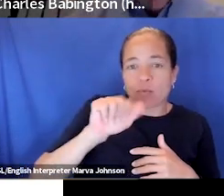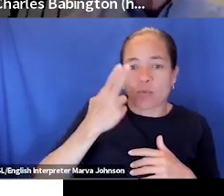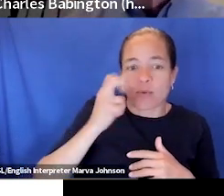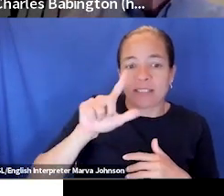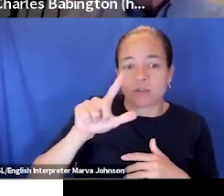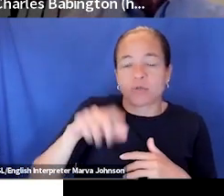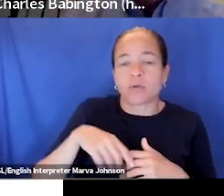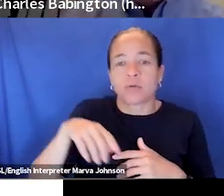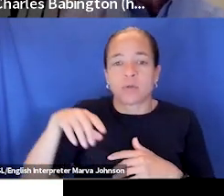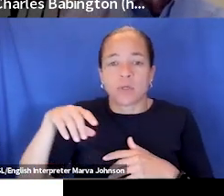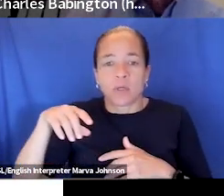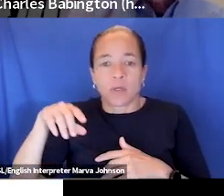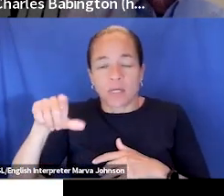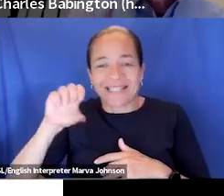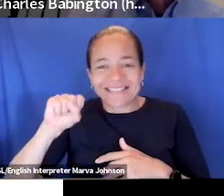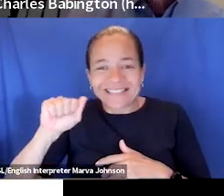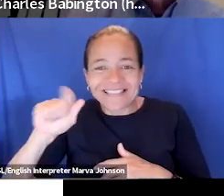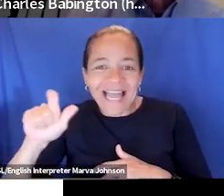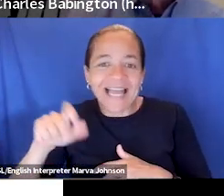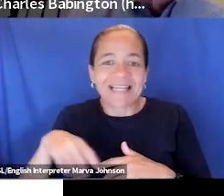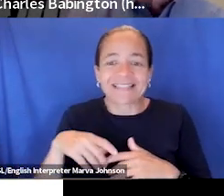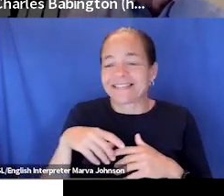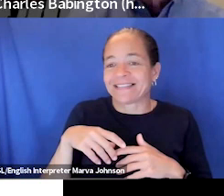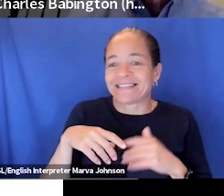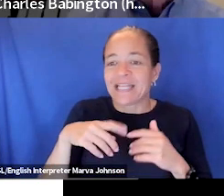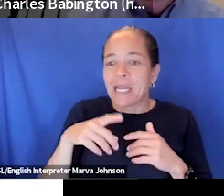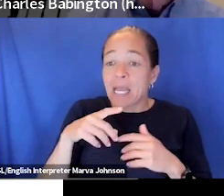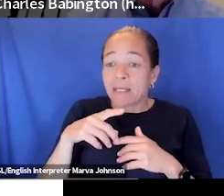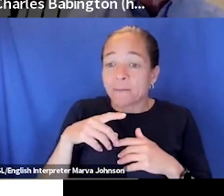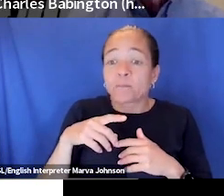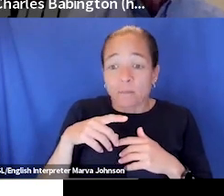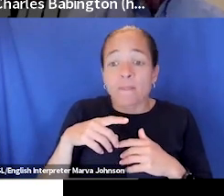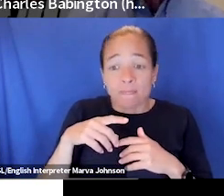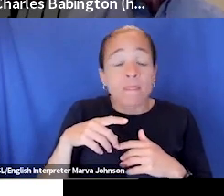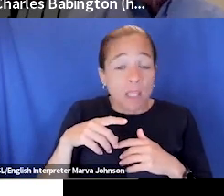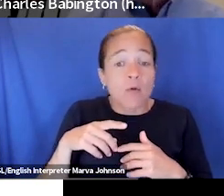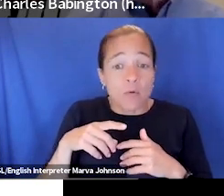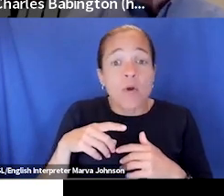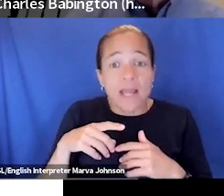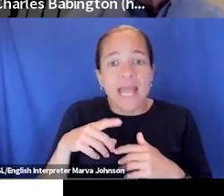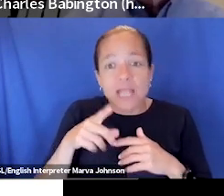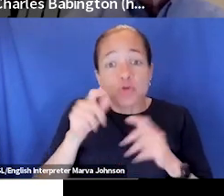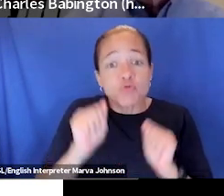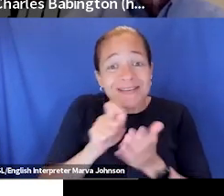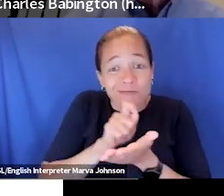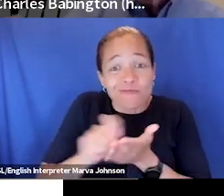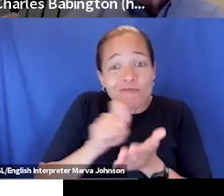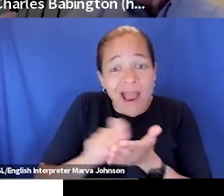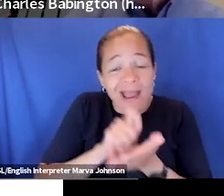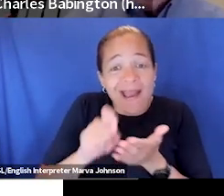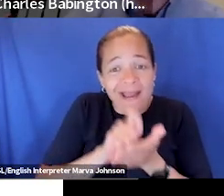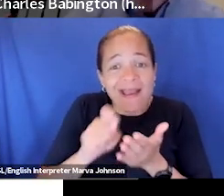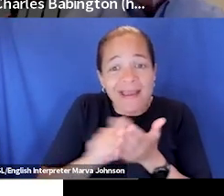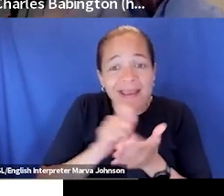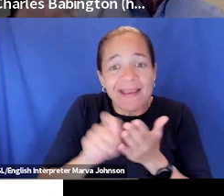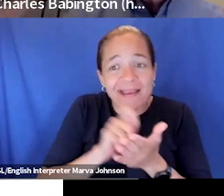is hard work to make complicated things look easy, but they do it. It can be done. Please don't ever let someone tell you that you're